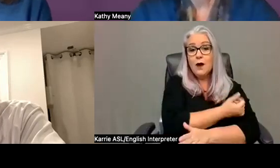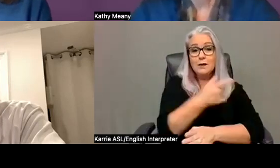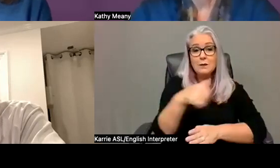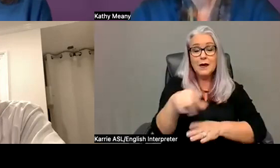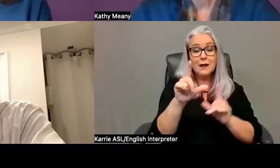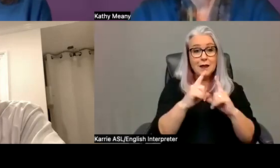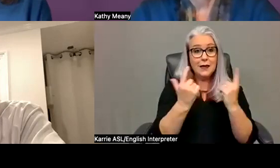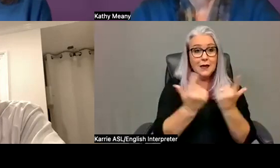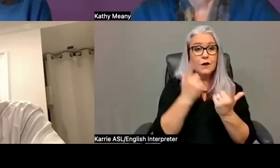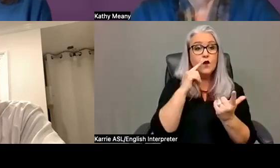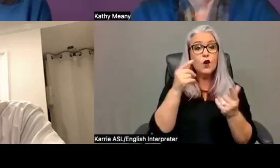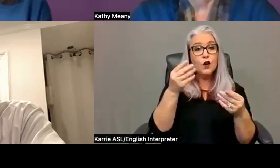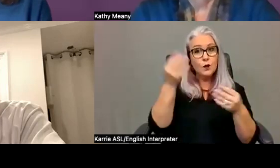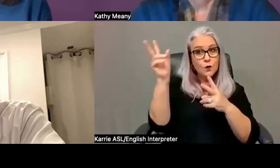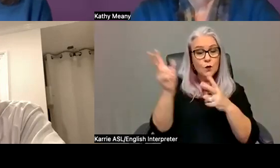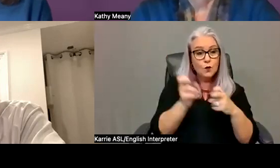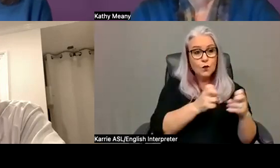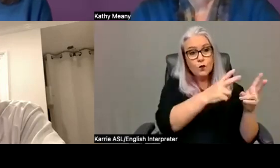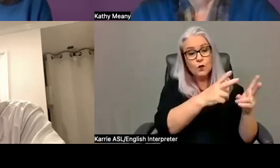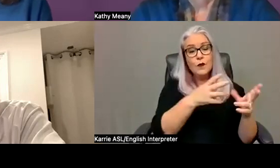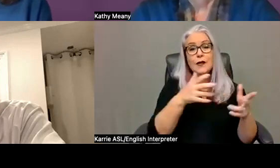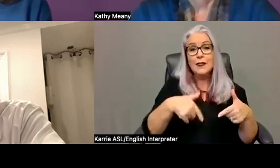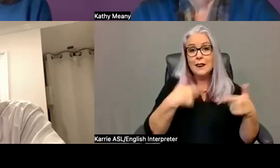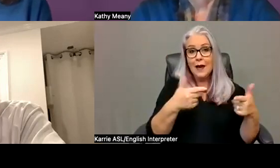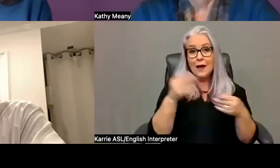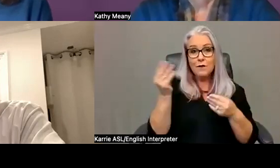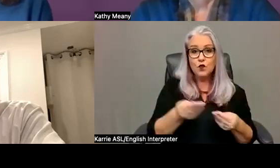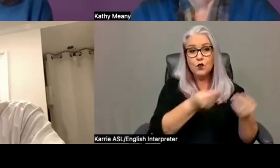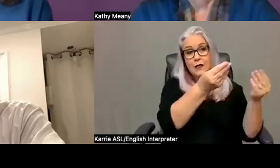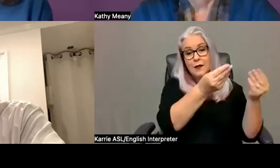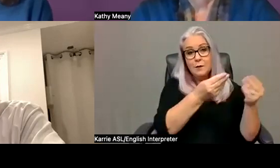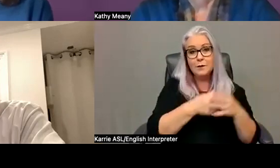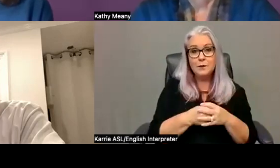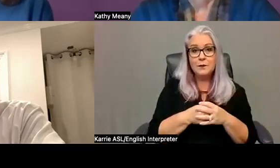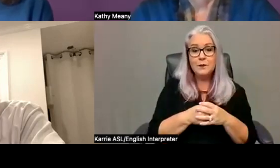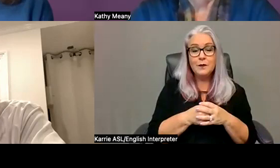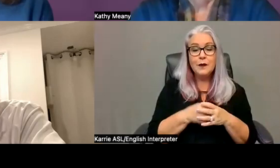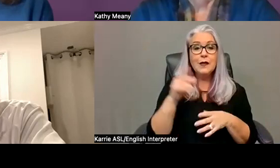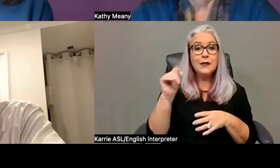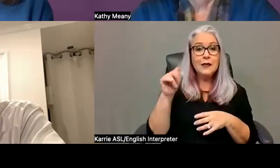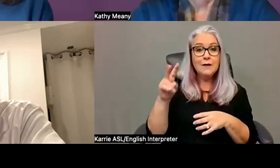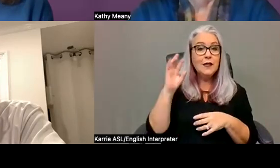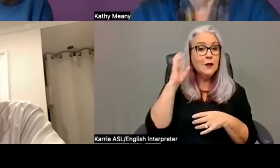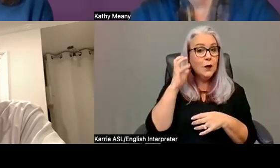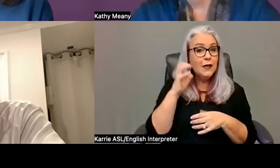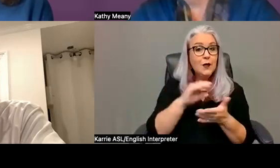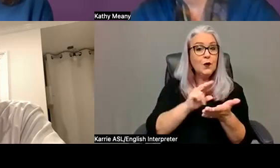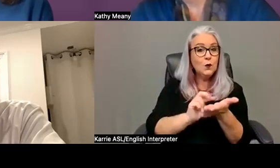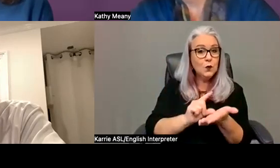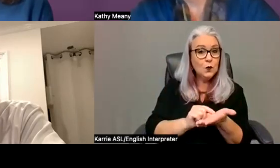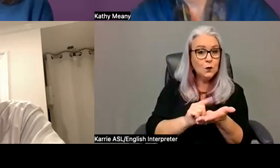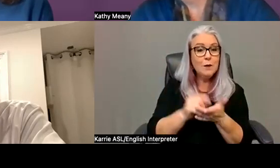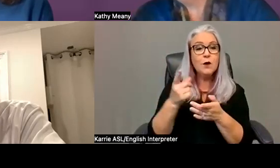stream this forum. Only licensed media, which includes TV, radio, and newspapers, are entitled